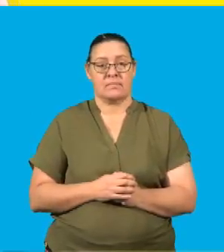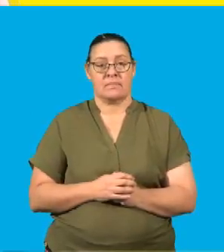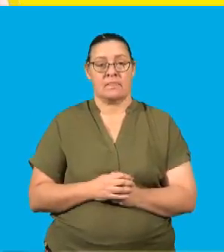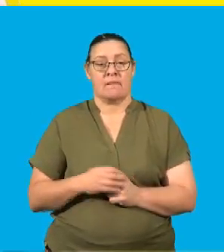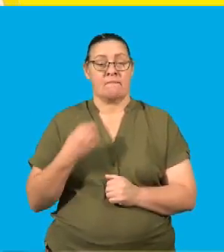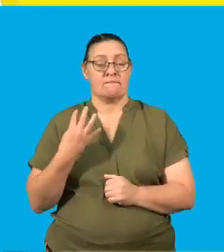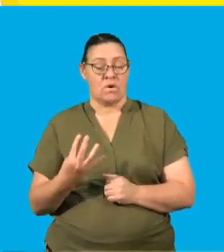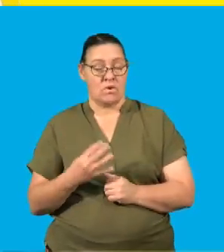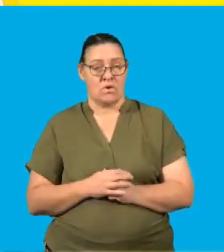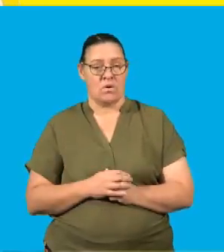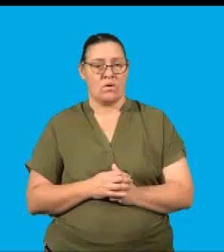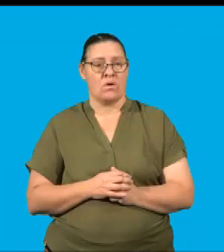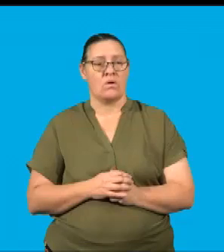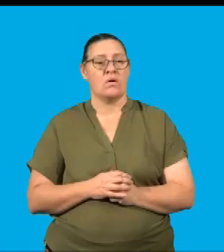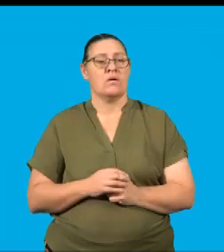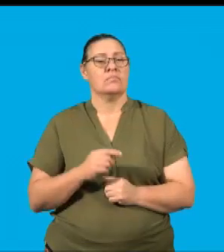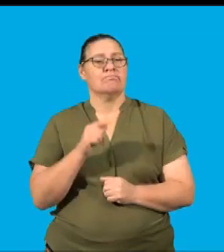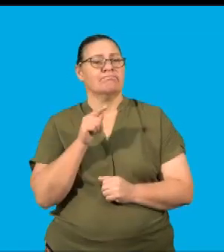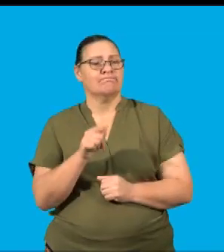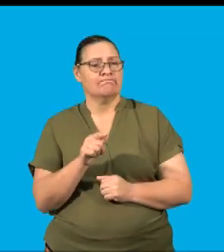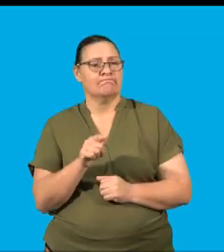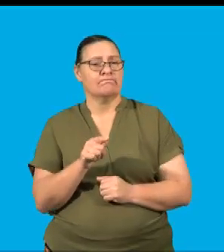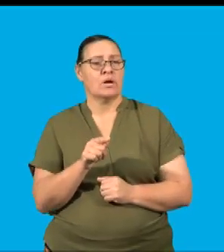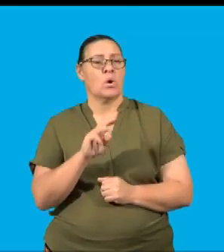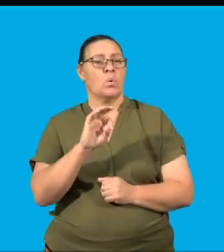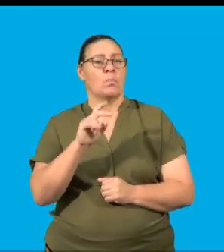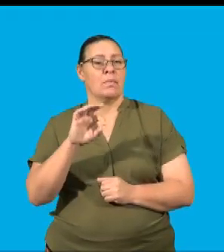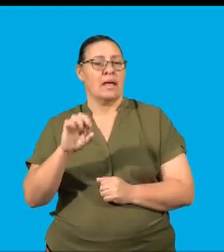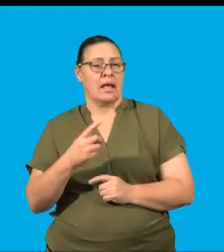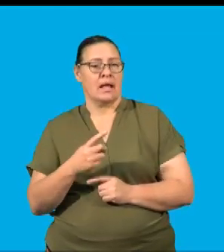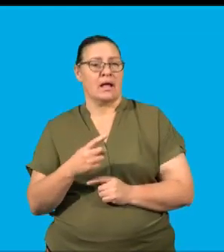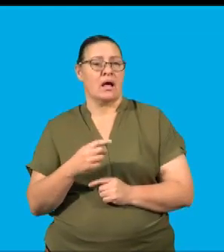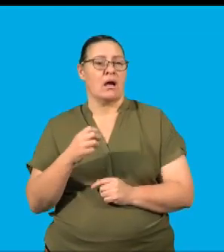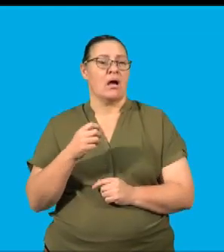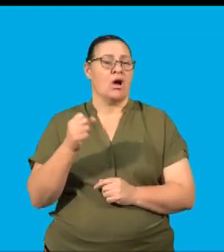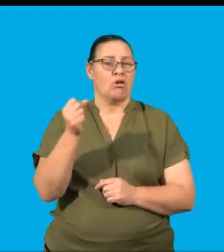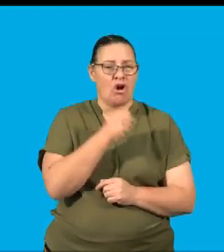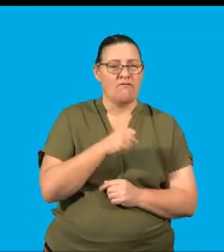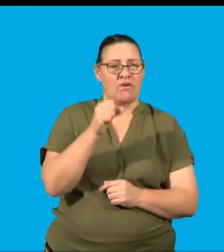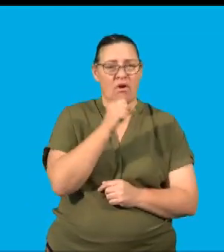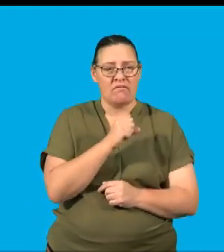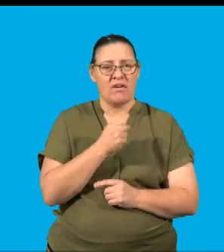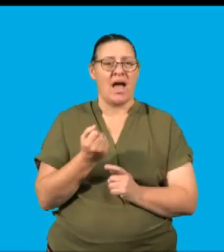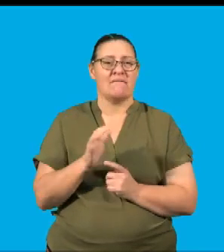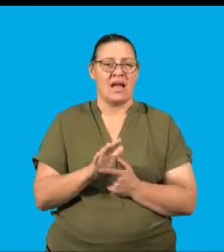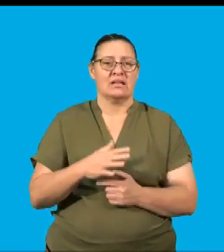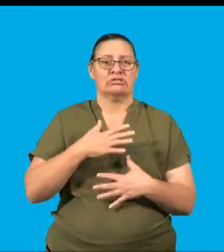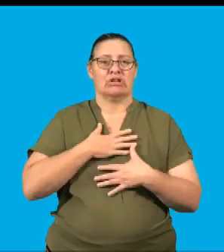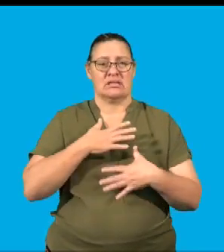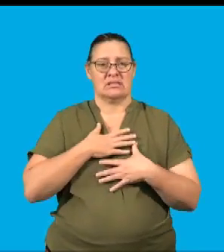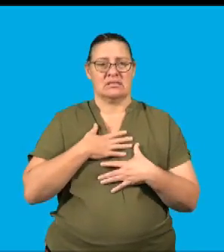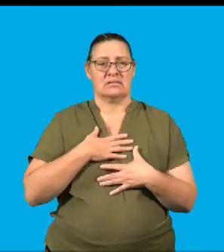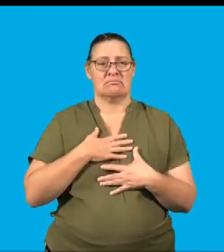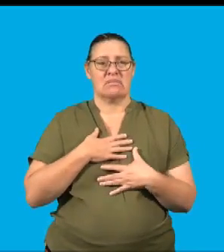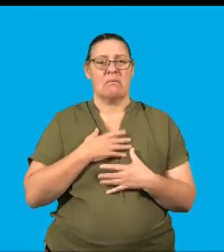Number 4, whooping cough affects the chest and nose and is characterized by a cough that makes a